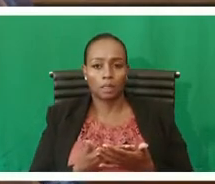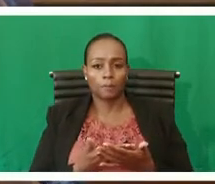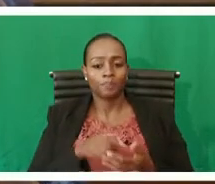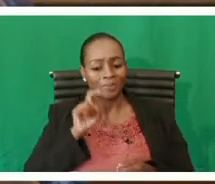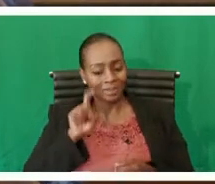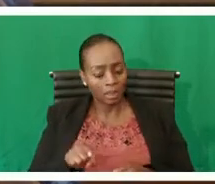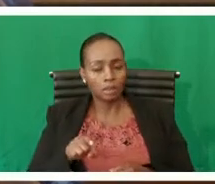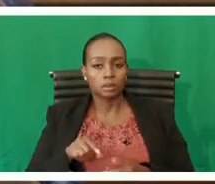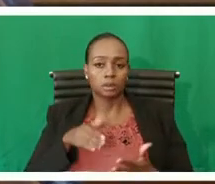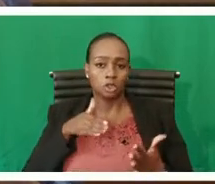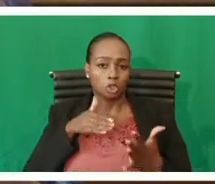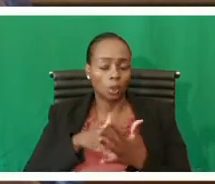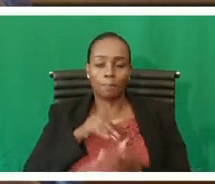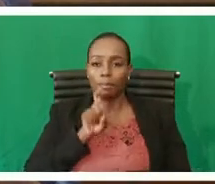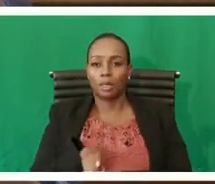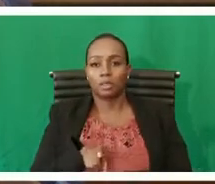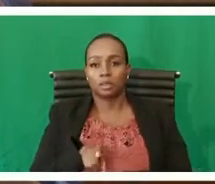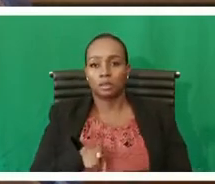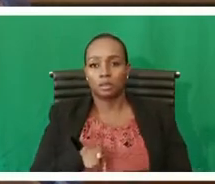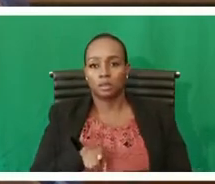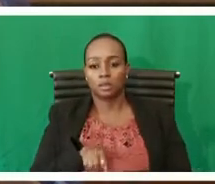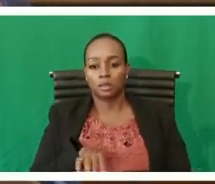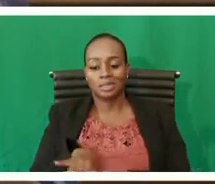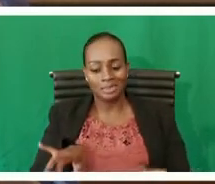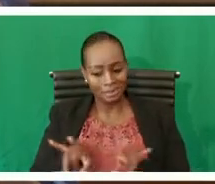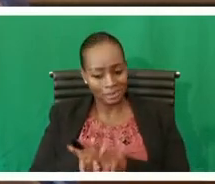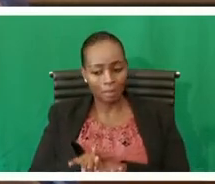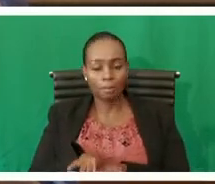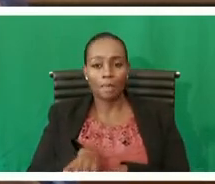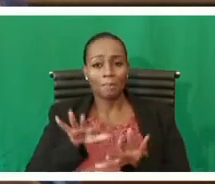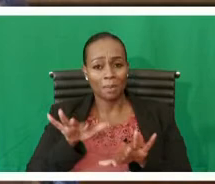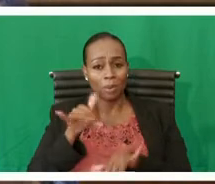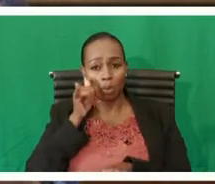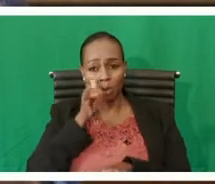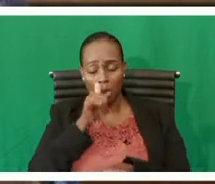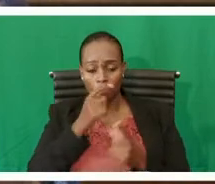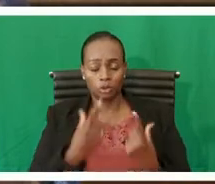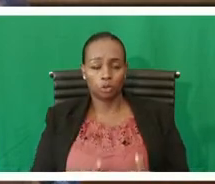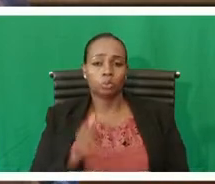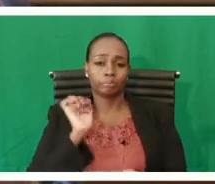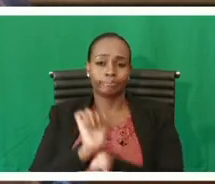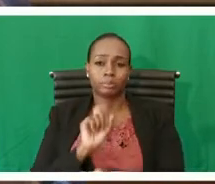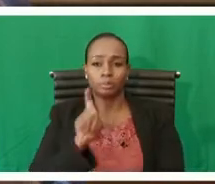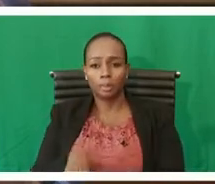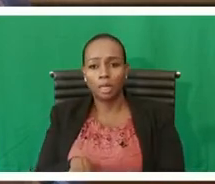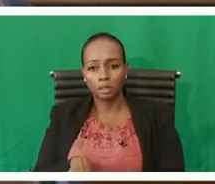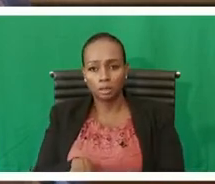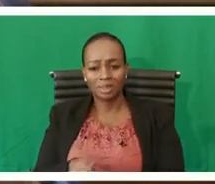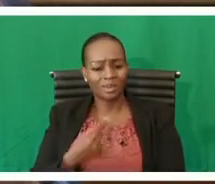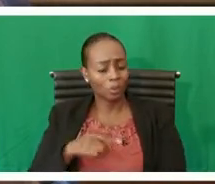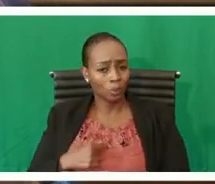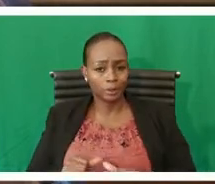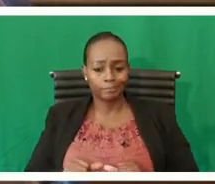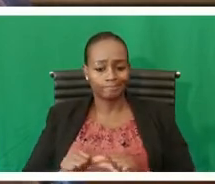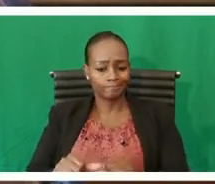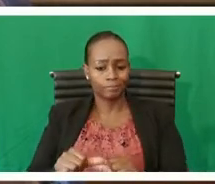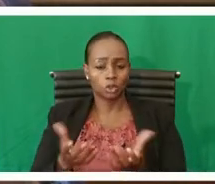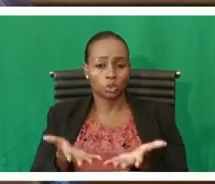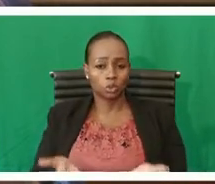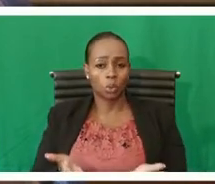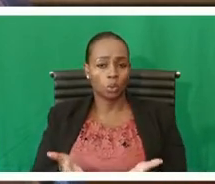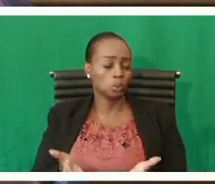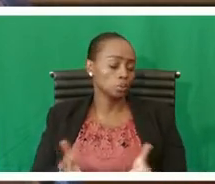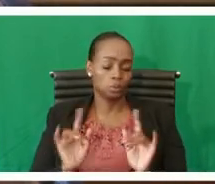and offenders be convicted. We can't go on like this. This thing,